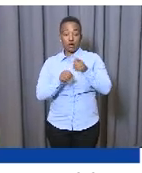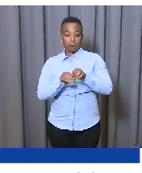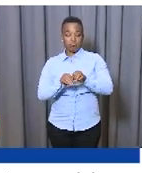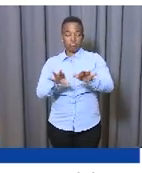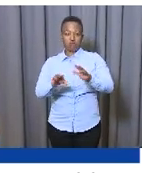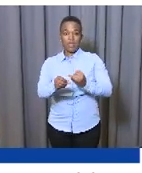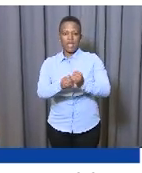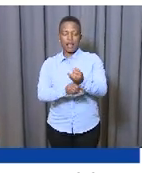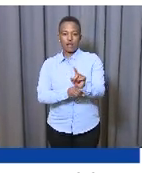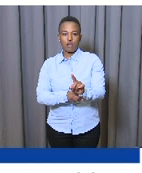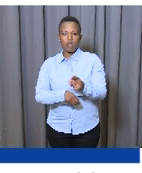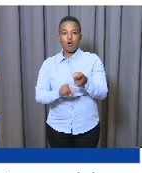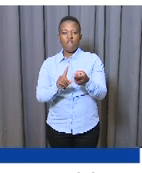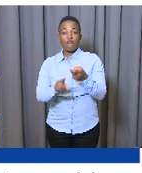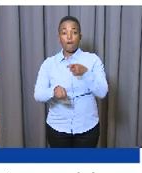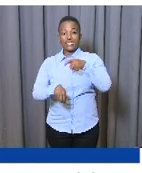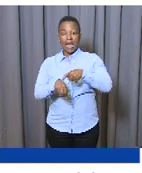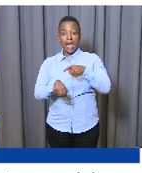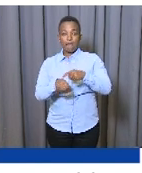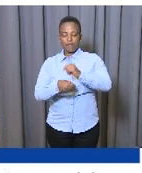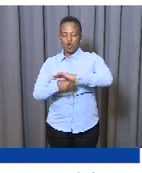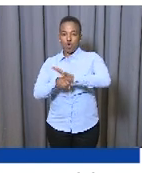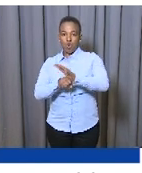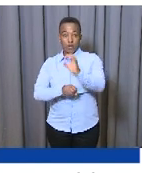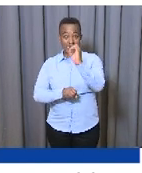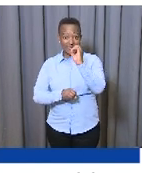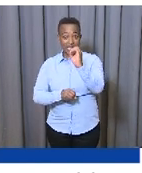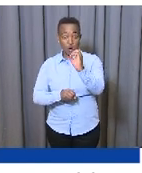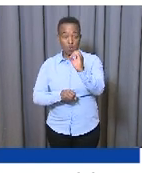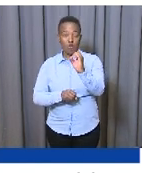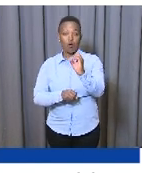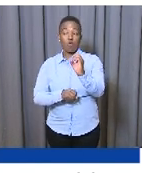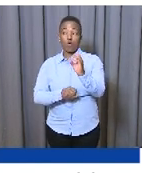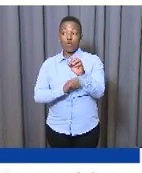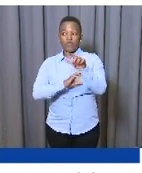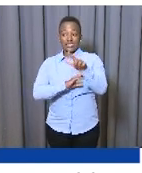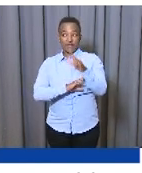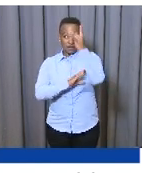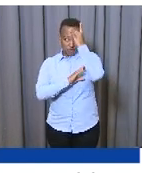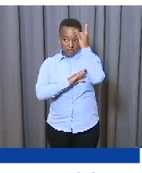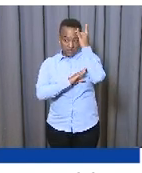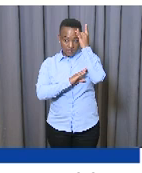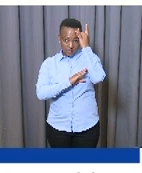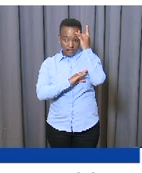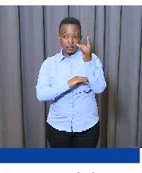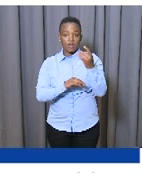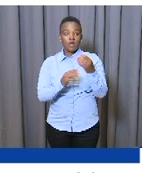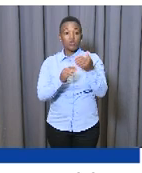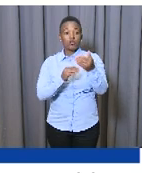early stage? From patient zero, that's the 7th of March, to the lockdown,